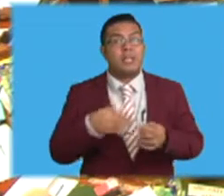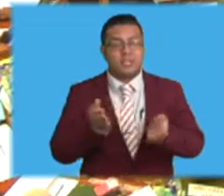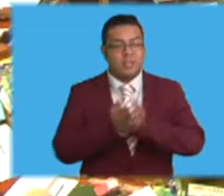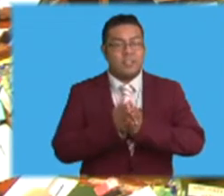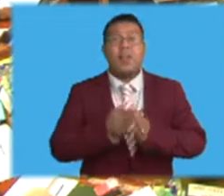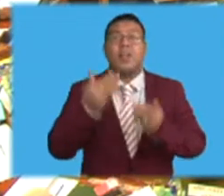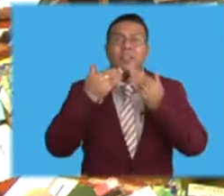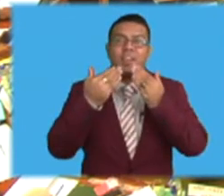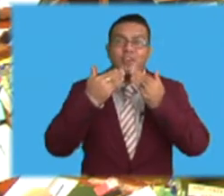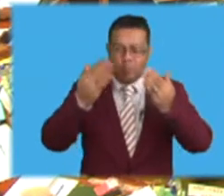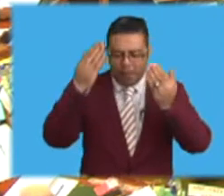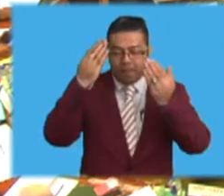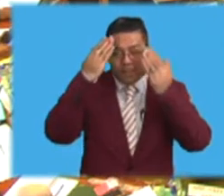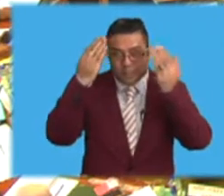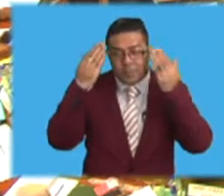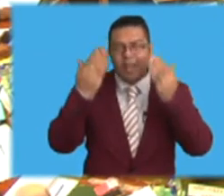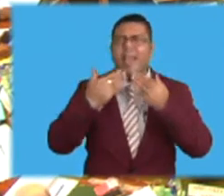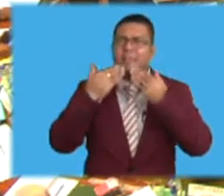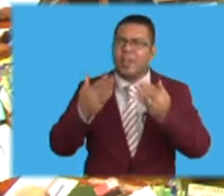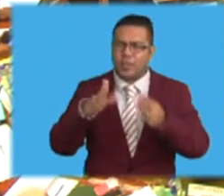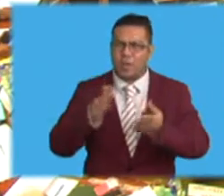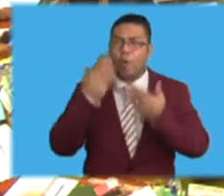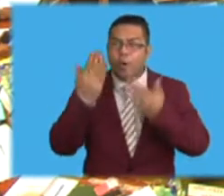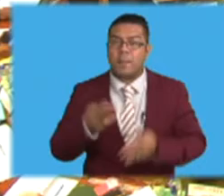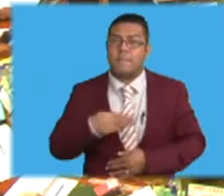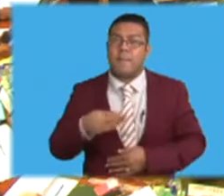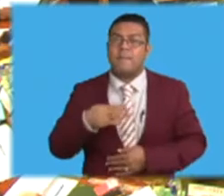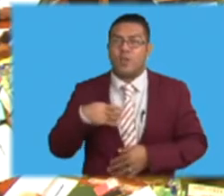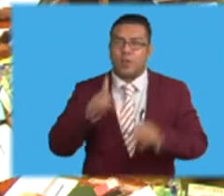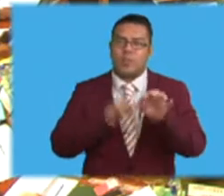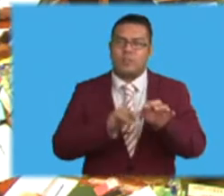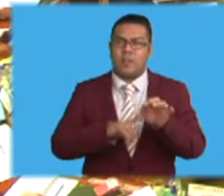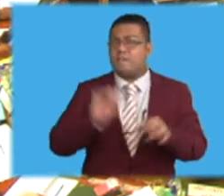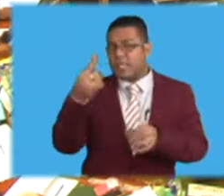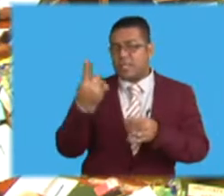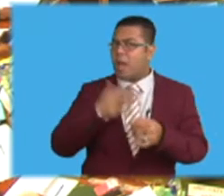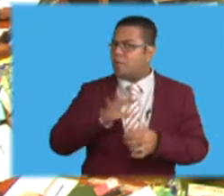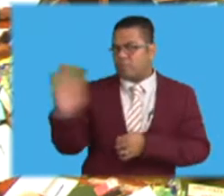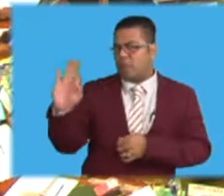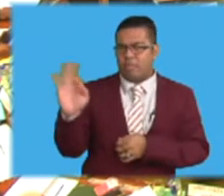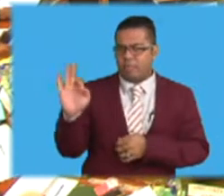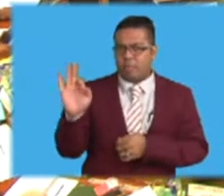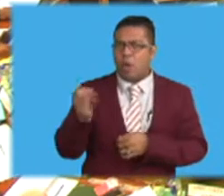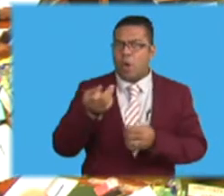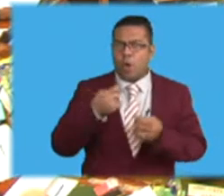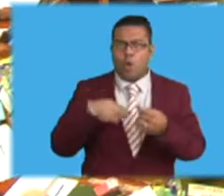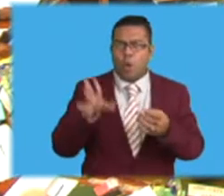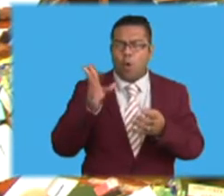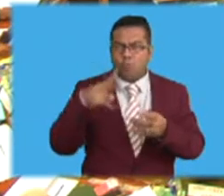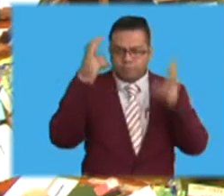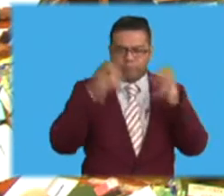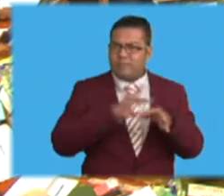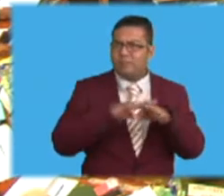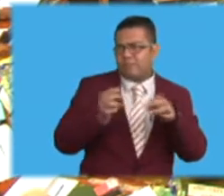Thank you, Madam Speaker, and I thank the Honourable Member for the question. Madam Speaker, first and foremost, I'd like to clarify that there was no raw sewage leakage